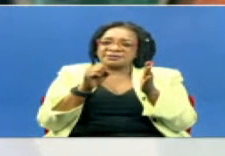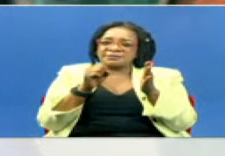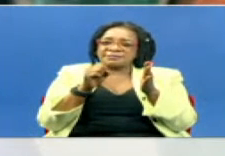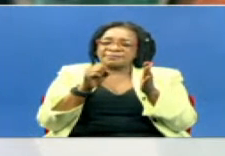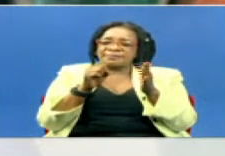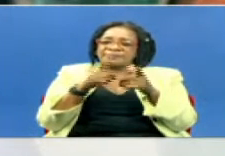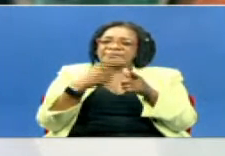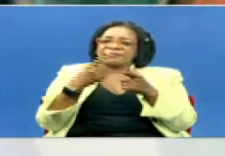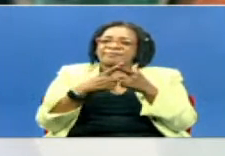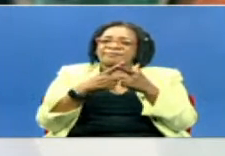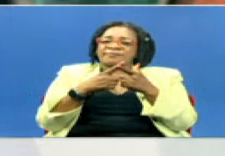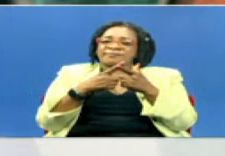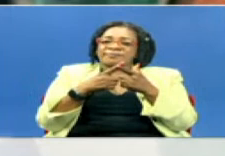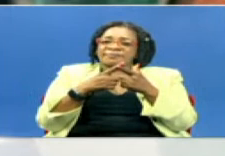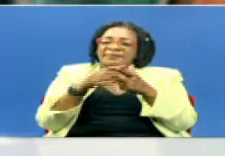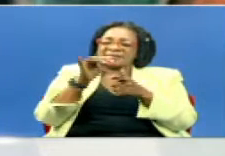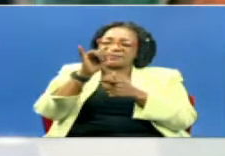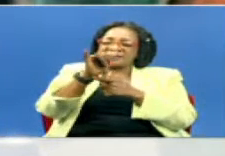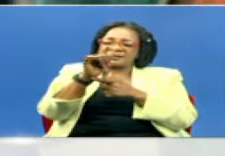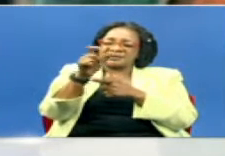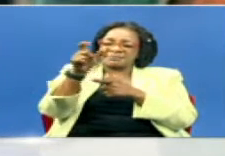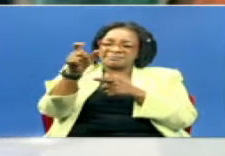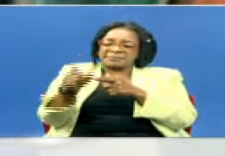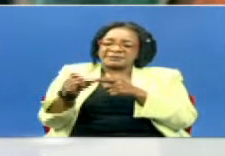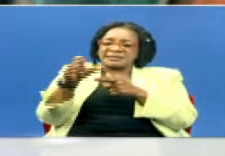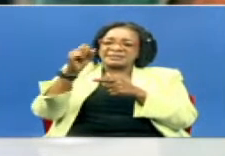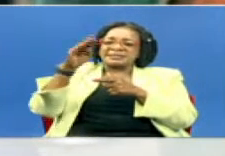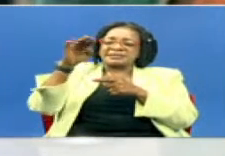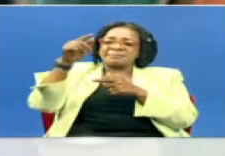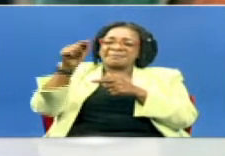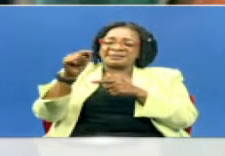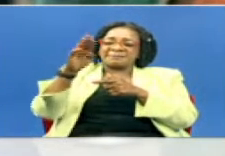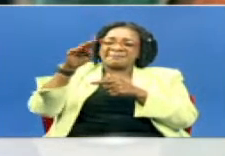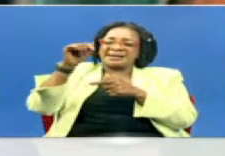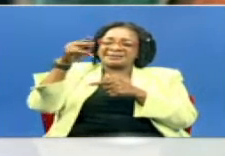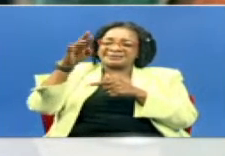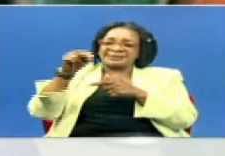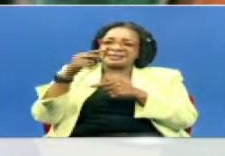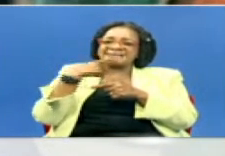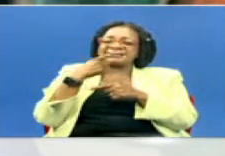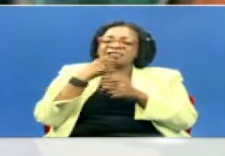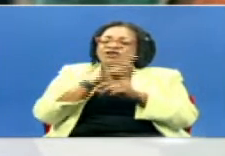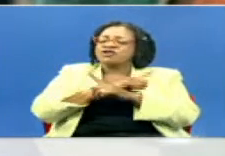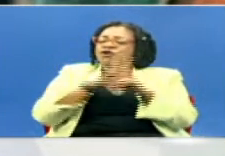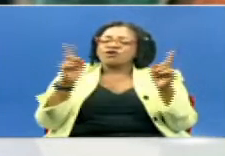Blatantly, that particular smartmatic operative say no,